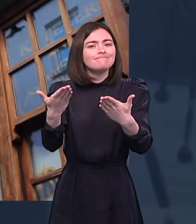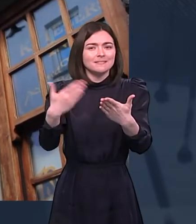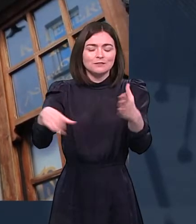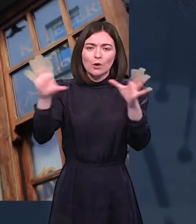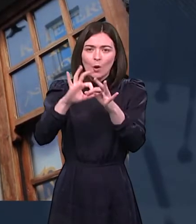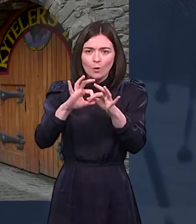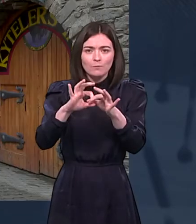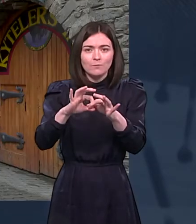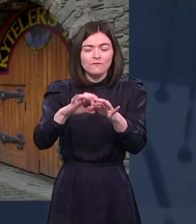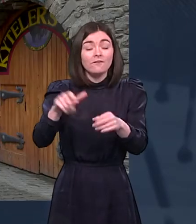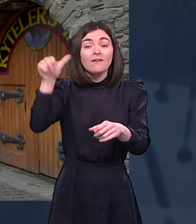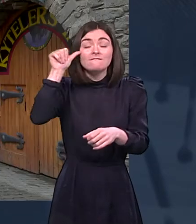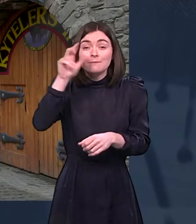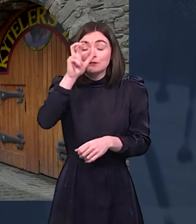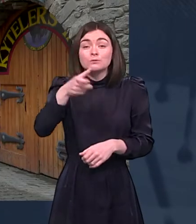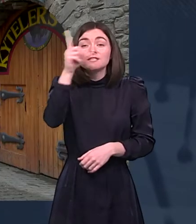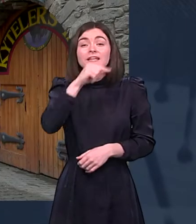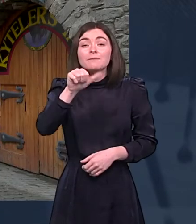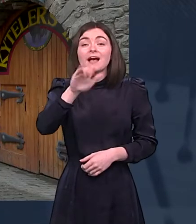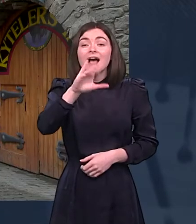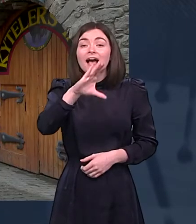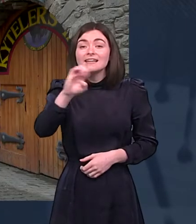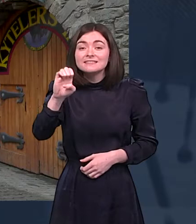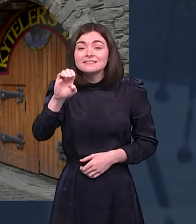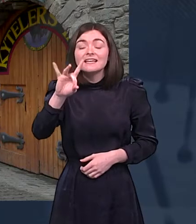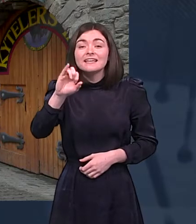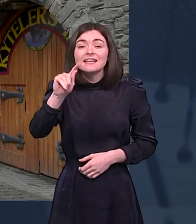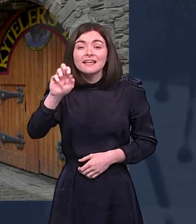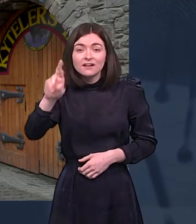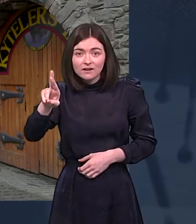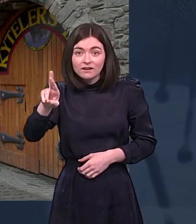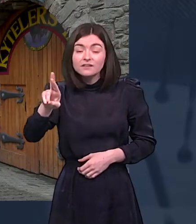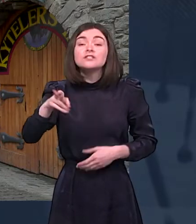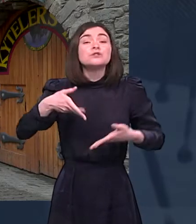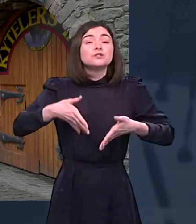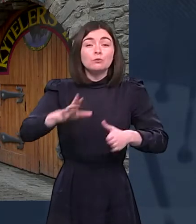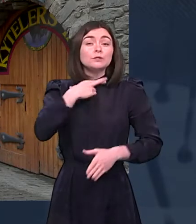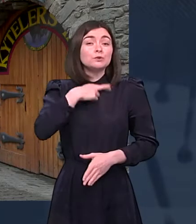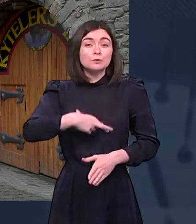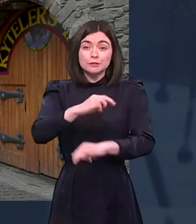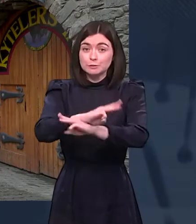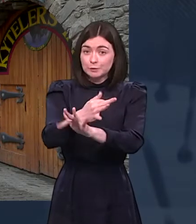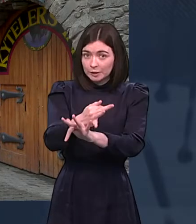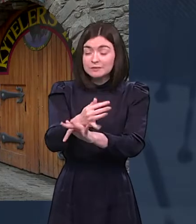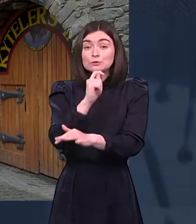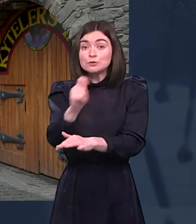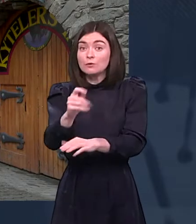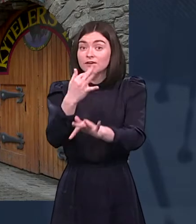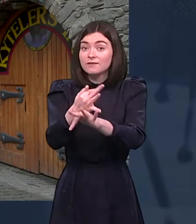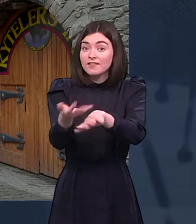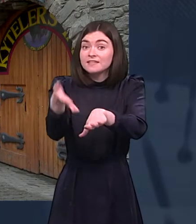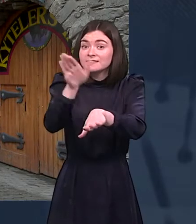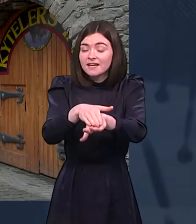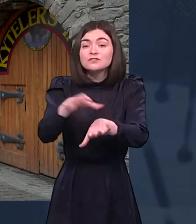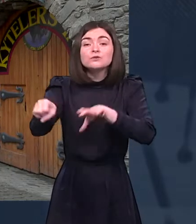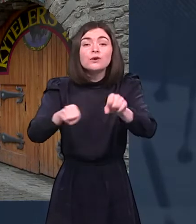witch Alice Kittler. Alice was born to wealthy Norman parents around the year 1280. It was said when Alice's father passed away, she took over the